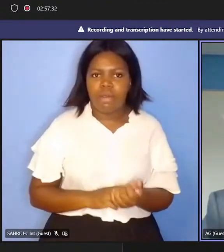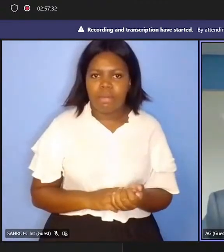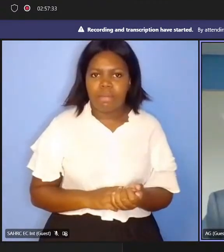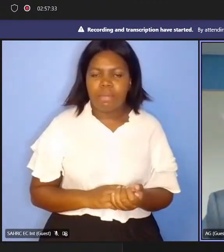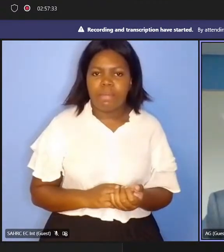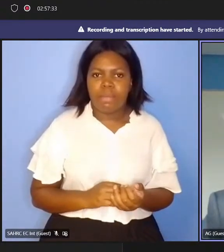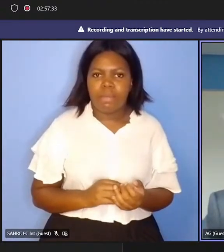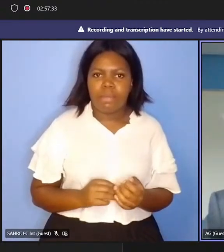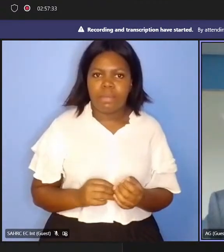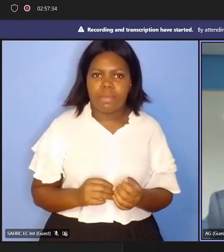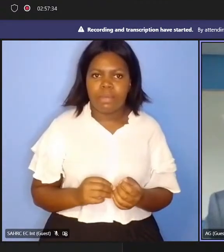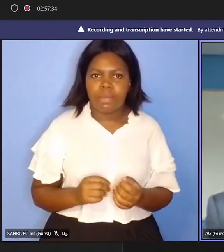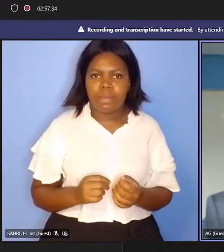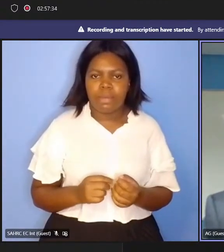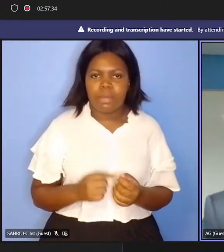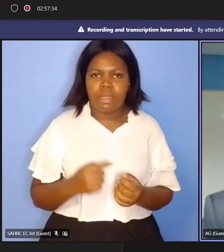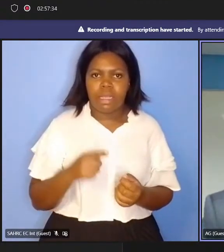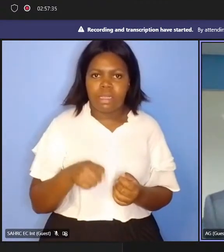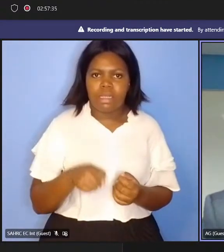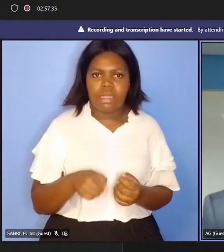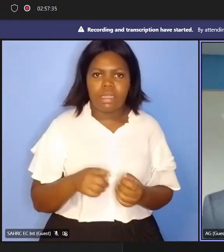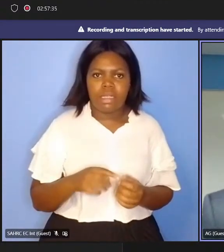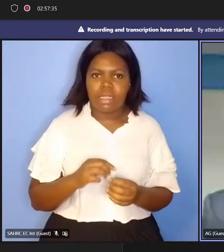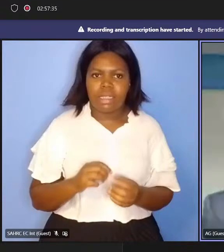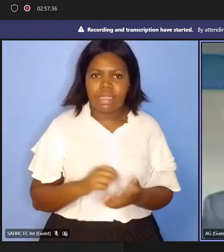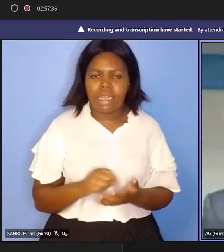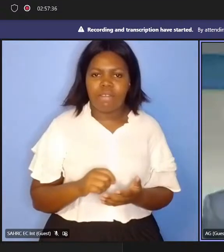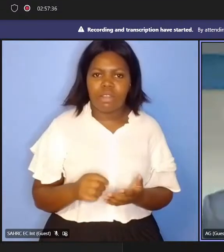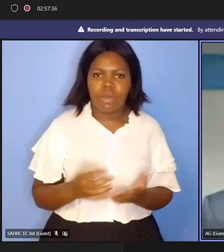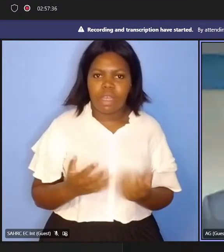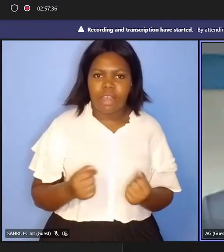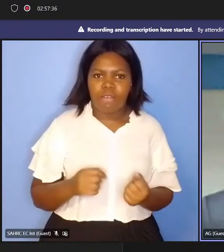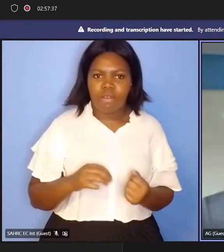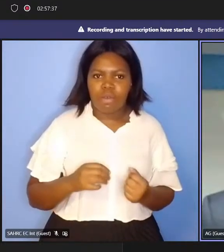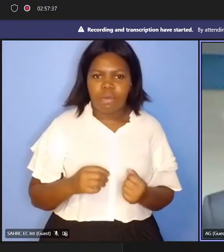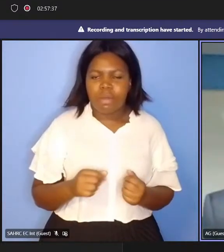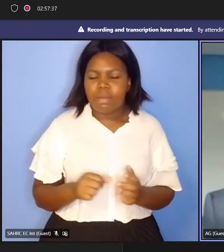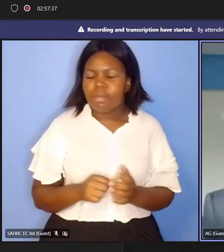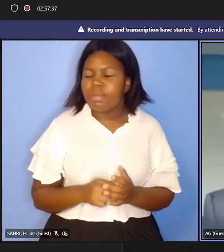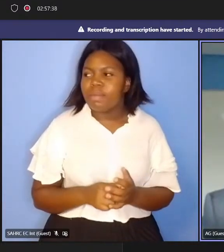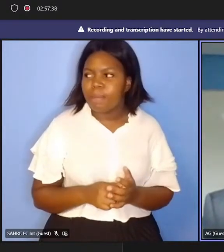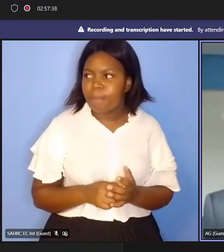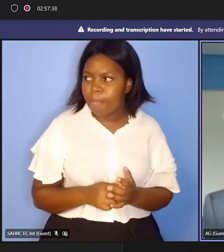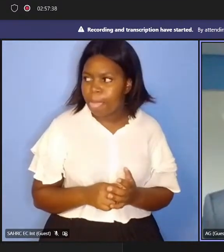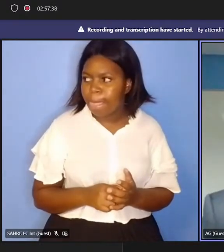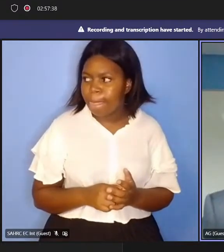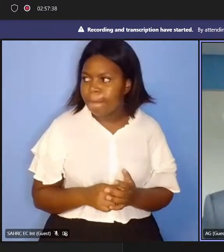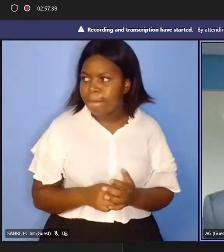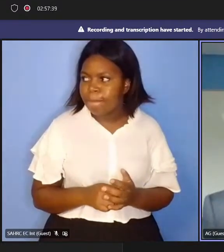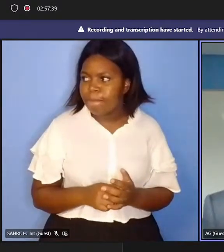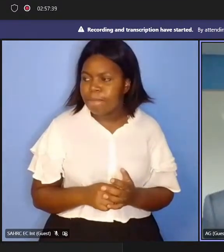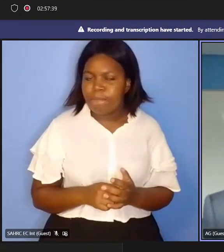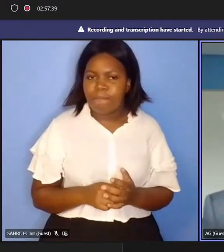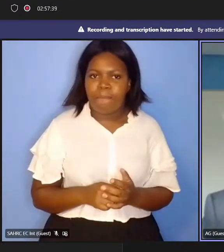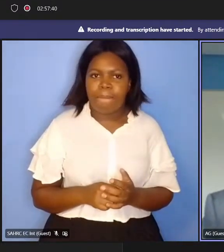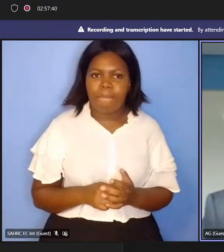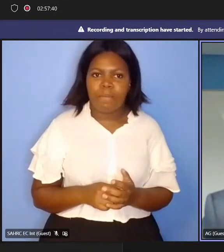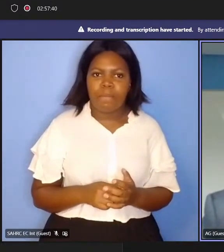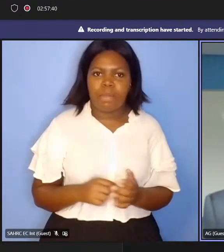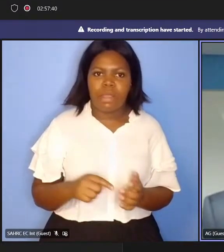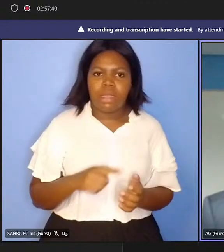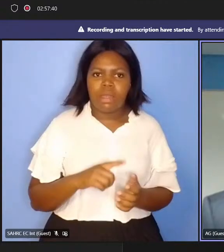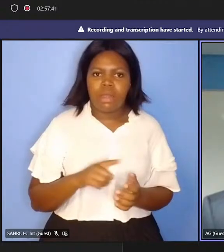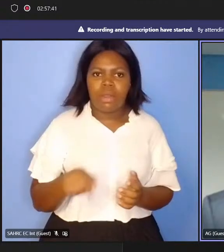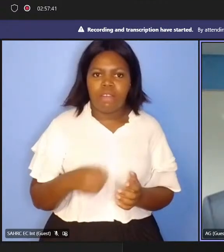draft, could also be of assistance in that regard. So maybe we should work out some other way